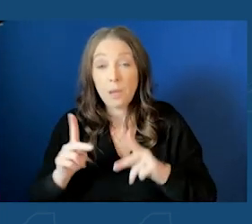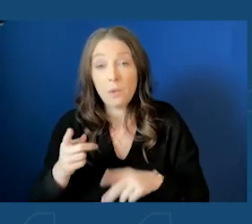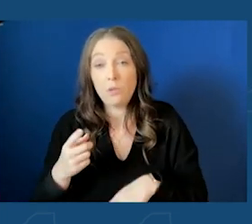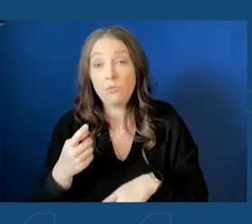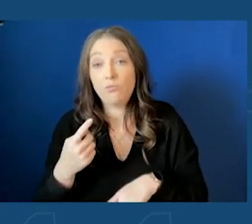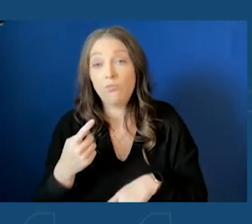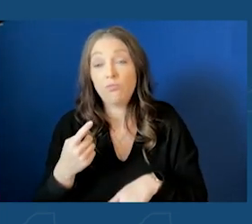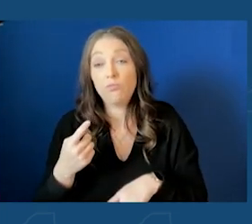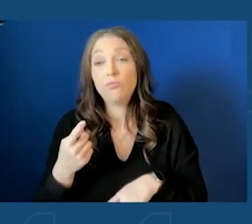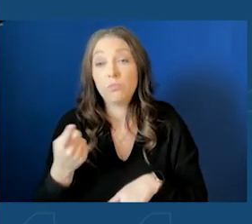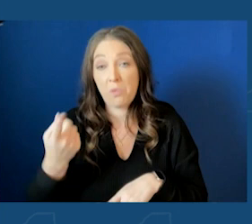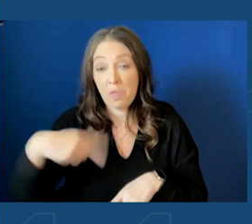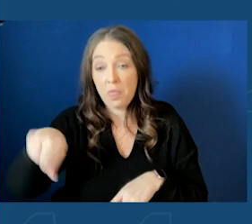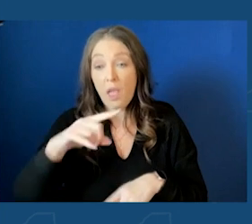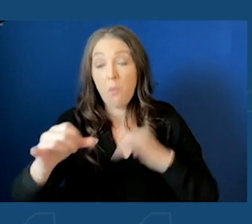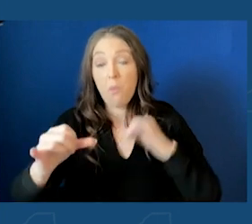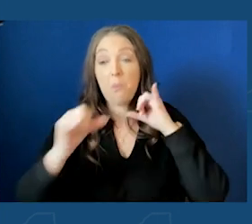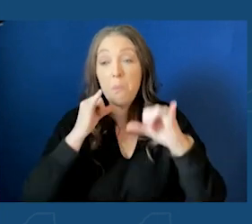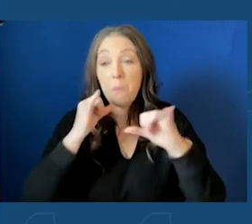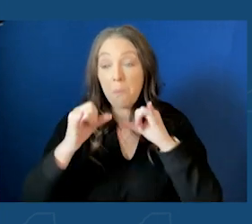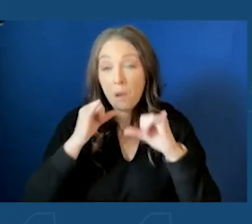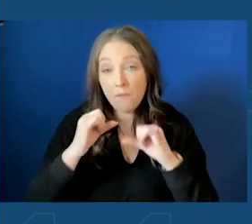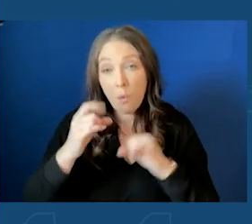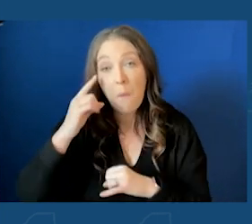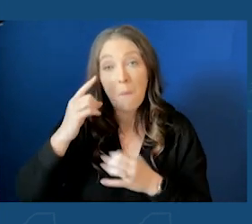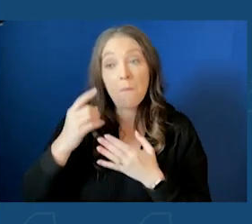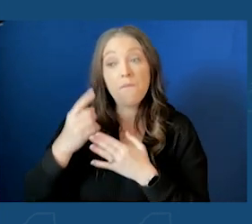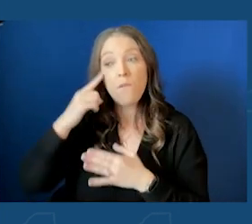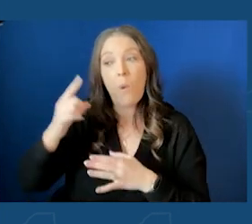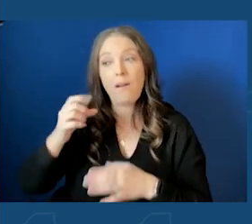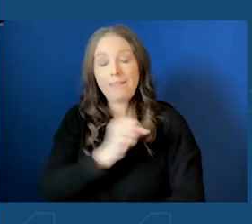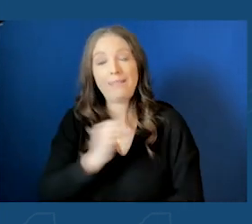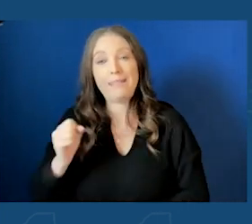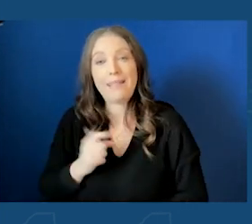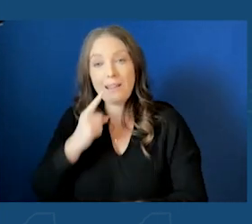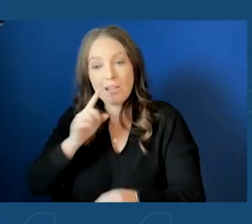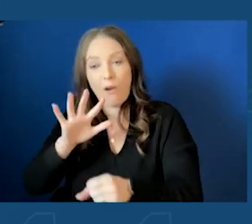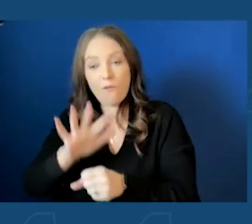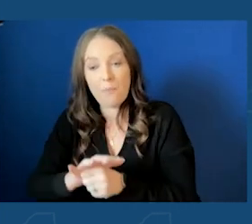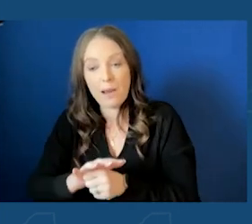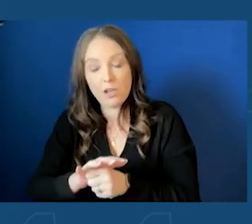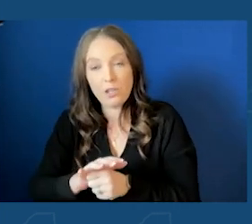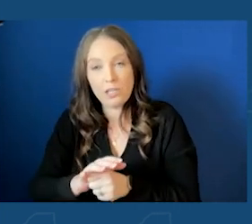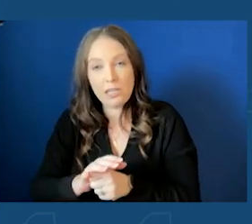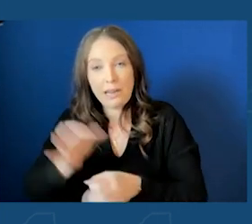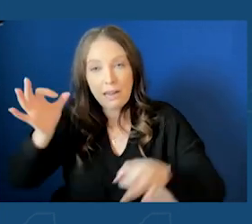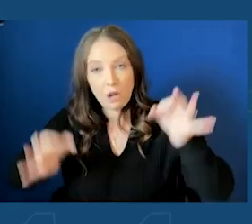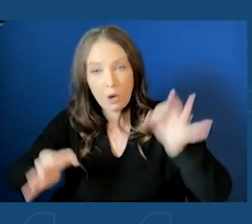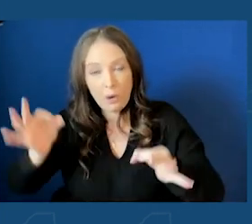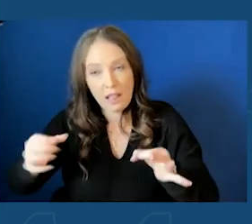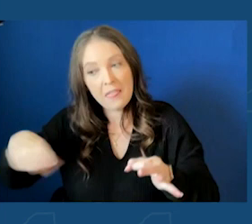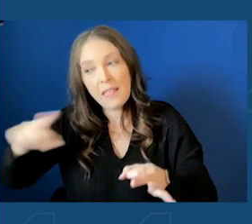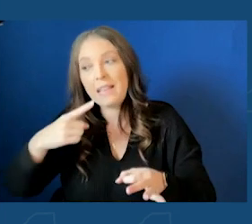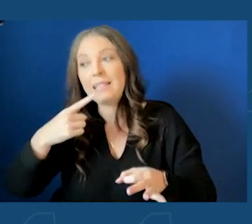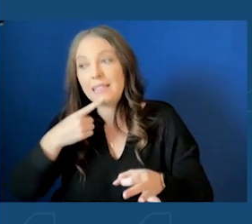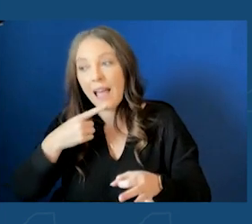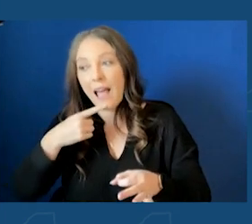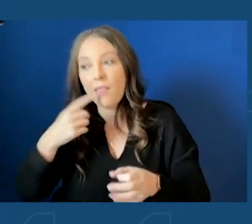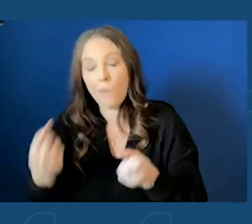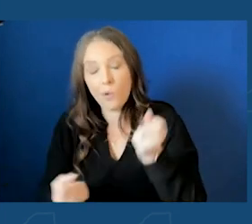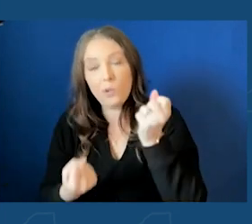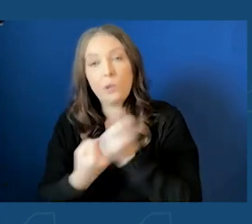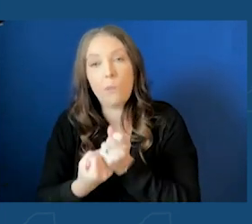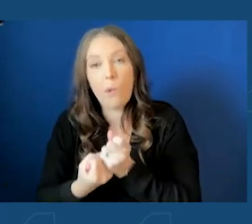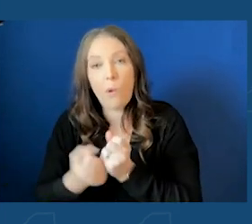before a Senate confirmation hearing under oath that they would uphold the law of the land, which was Roe v. Wade, the appointees by